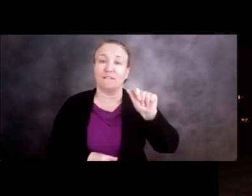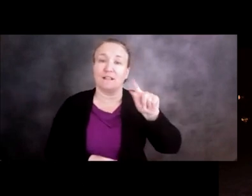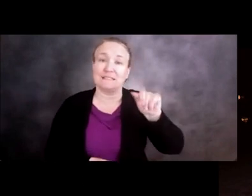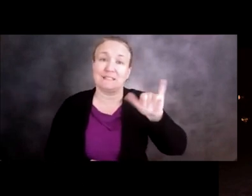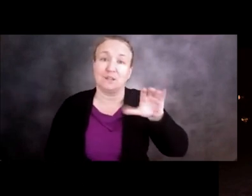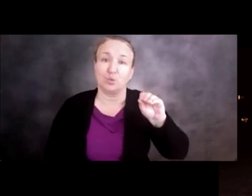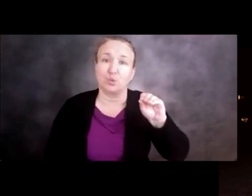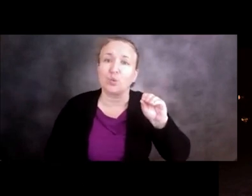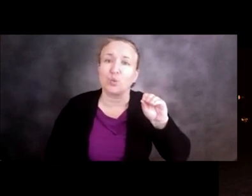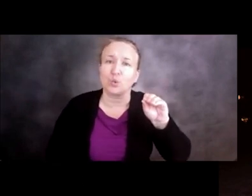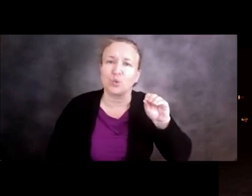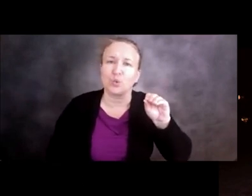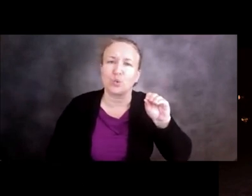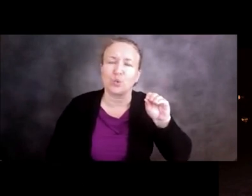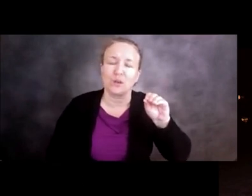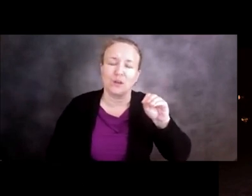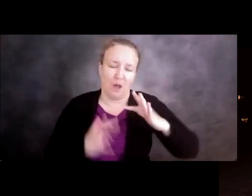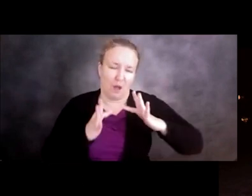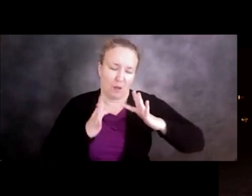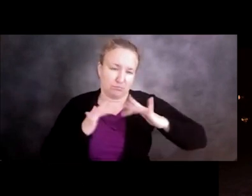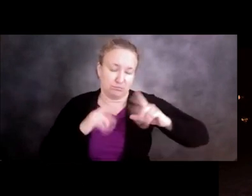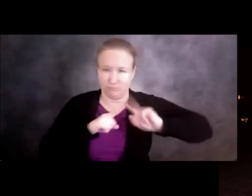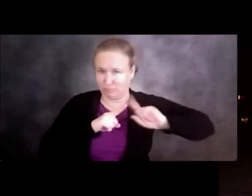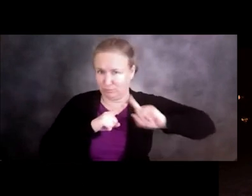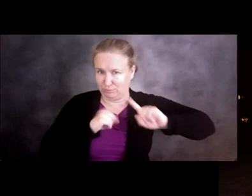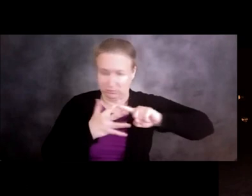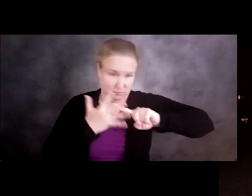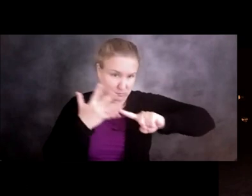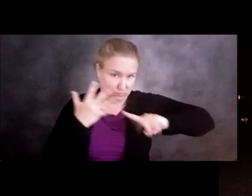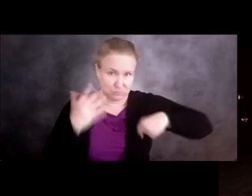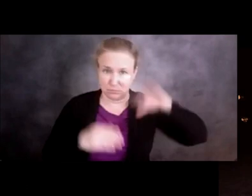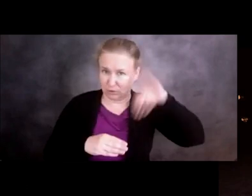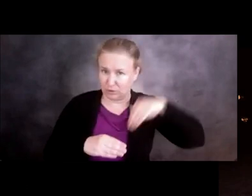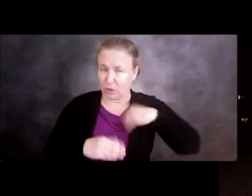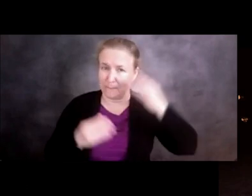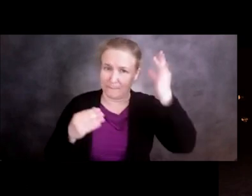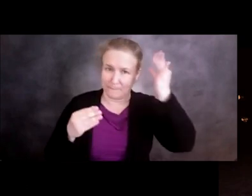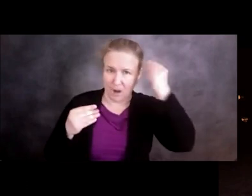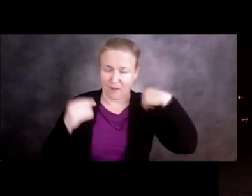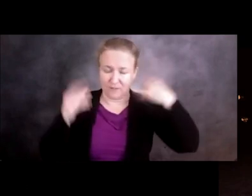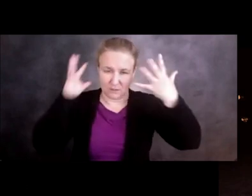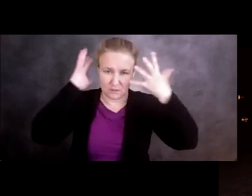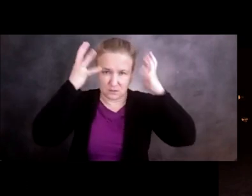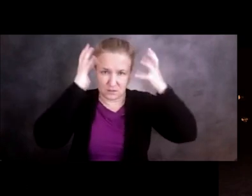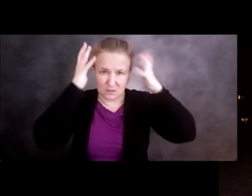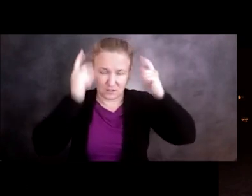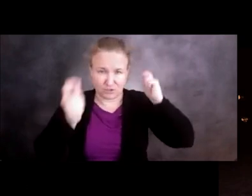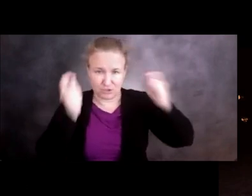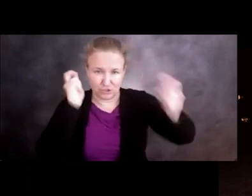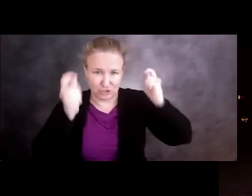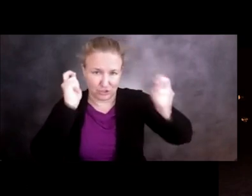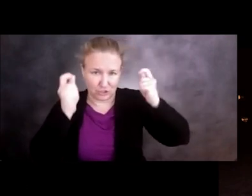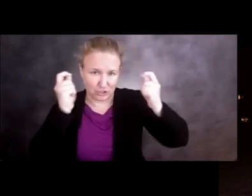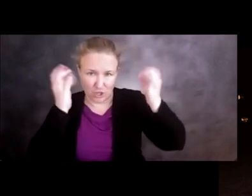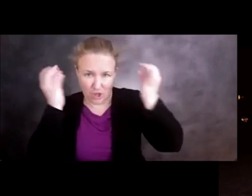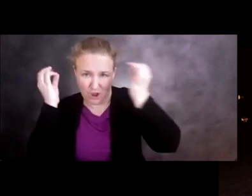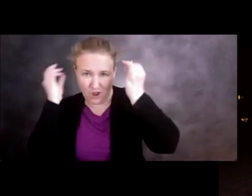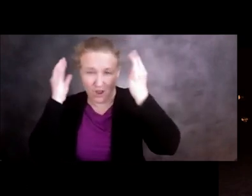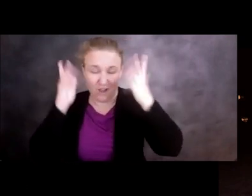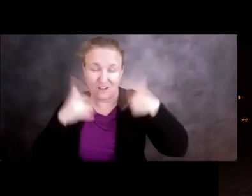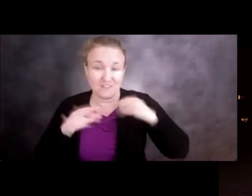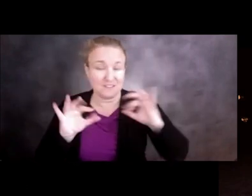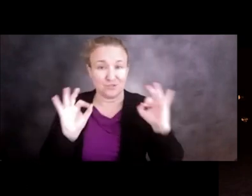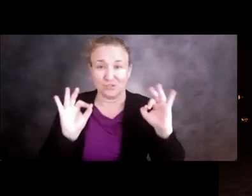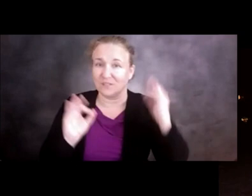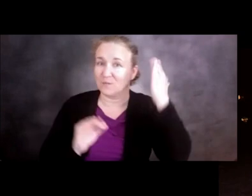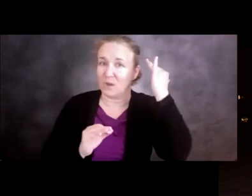it's very versatile. So your mind has to go in different directions, which is great because that